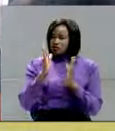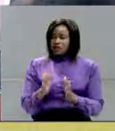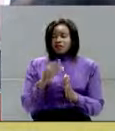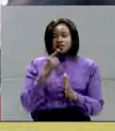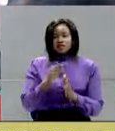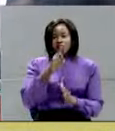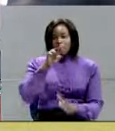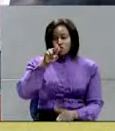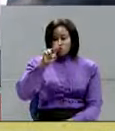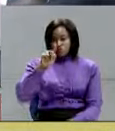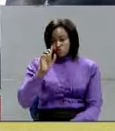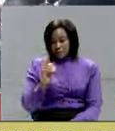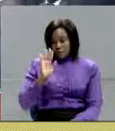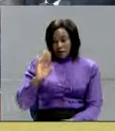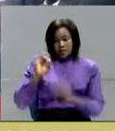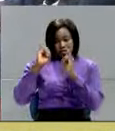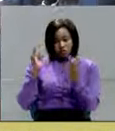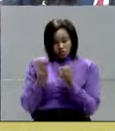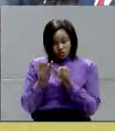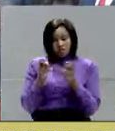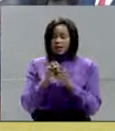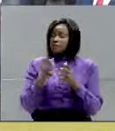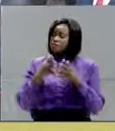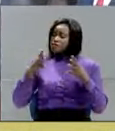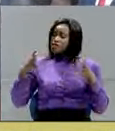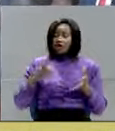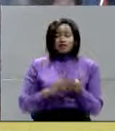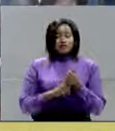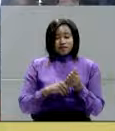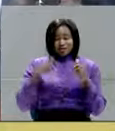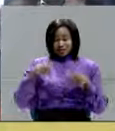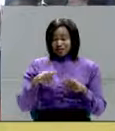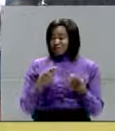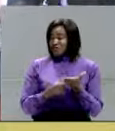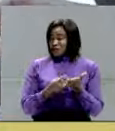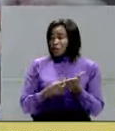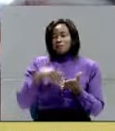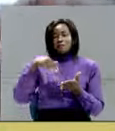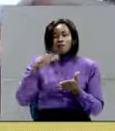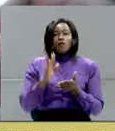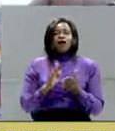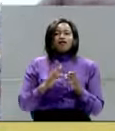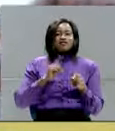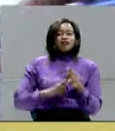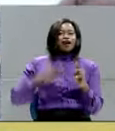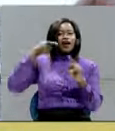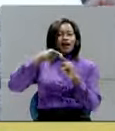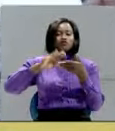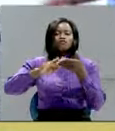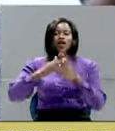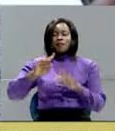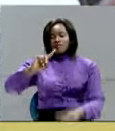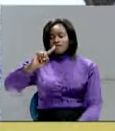William Ruto's institute is a big achievement, especially when they are aiming at becoming number